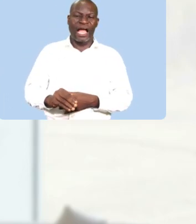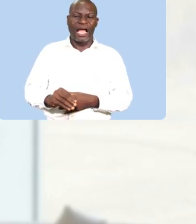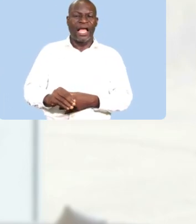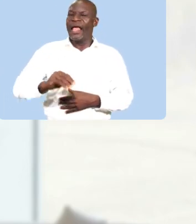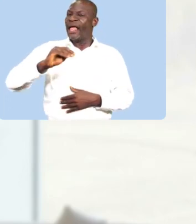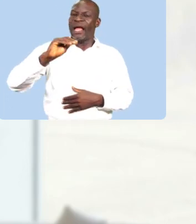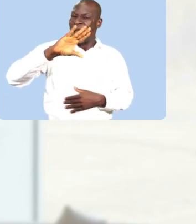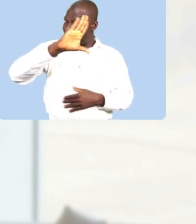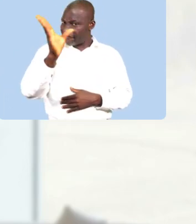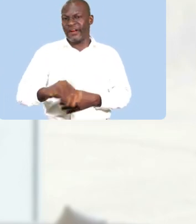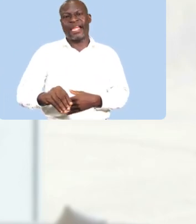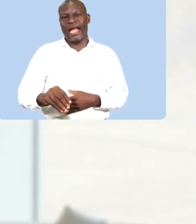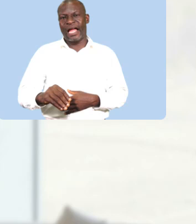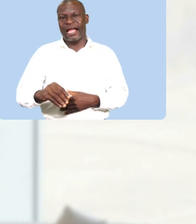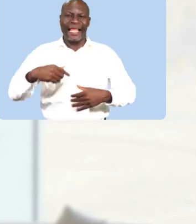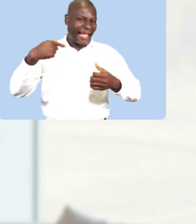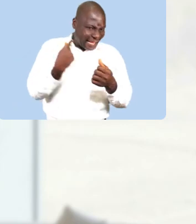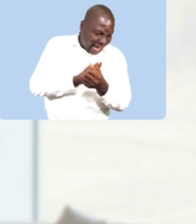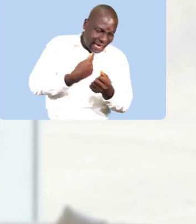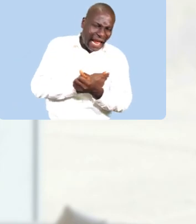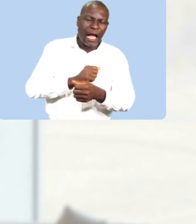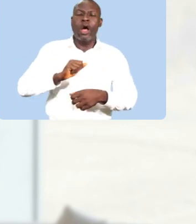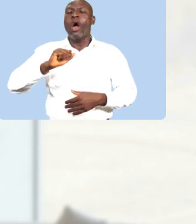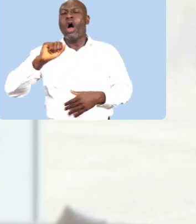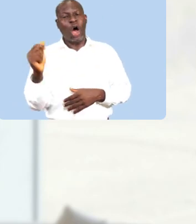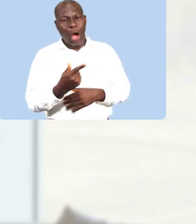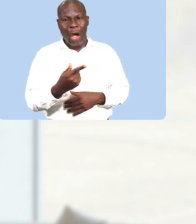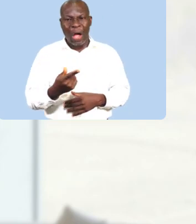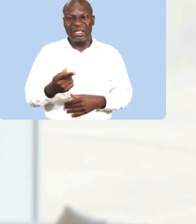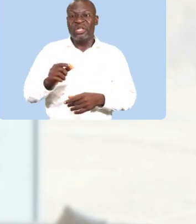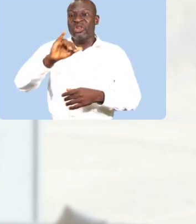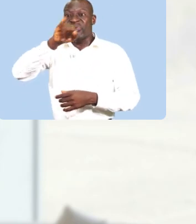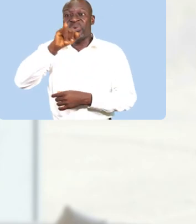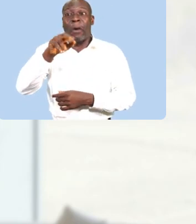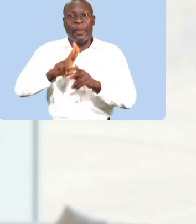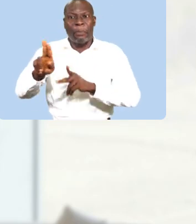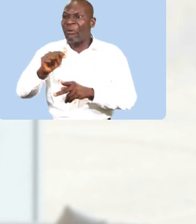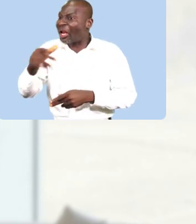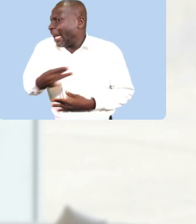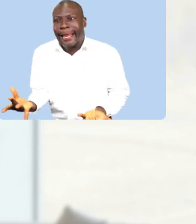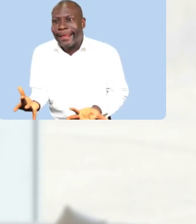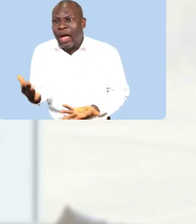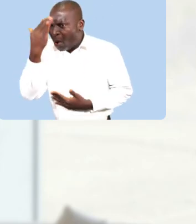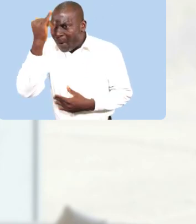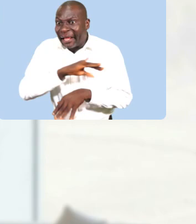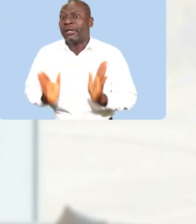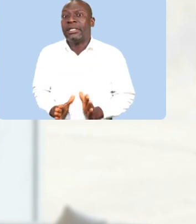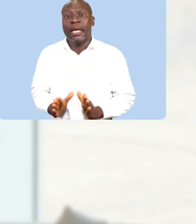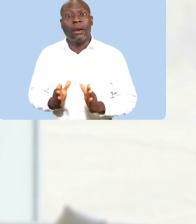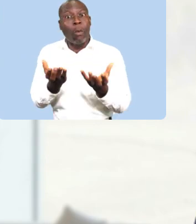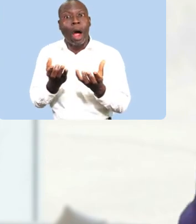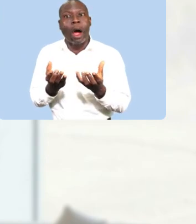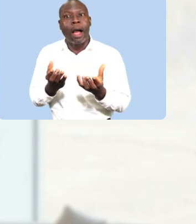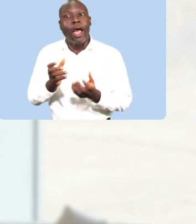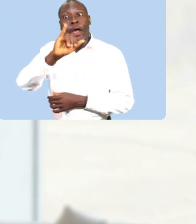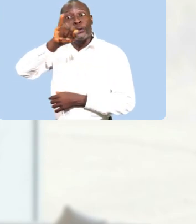fo sabe sabe sabe mpredu asa abosonsomfo mumpo saa de we ye chiro